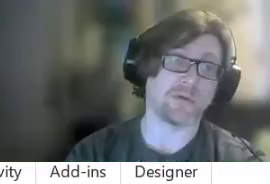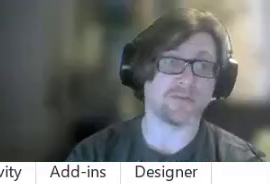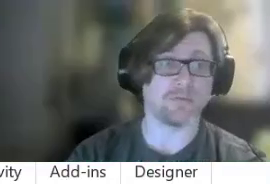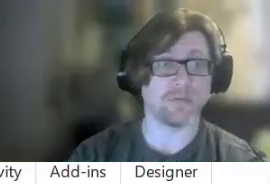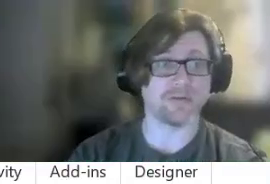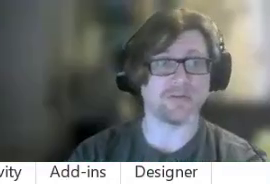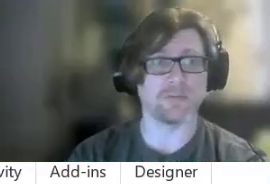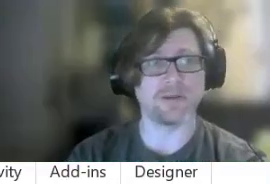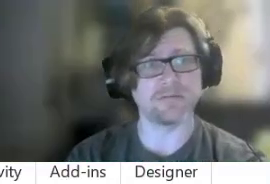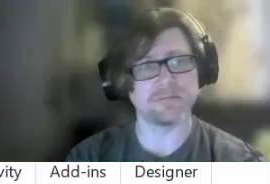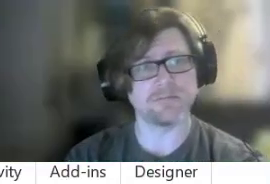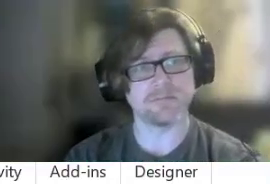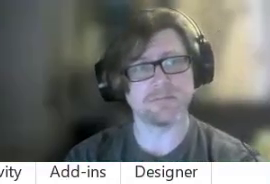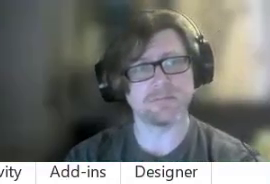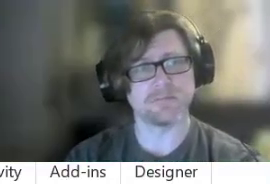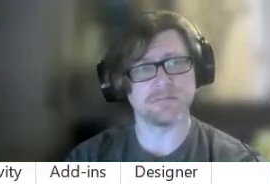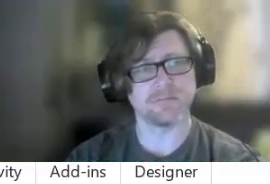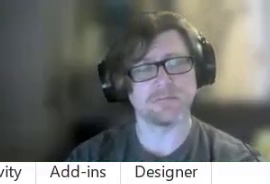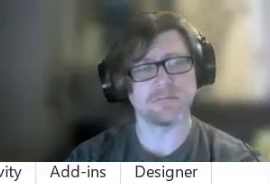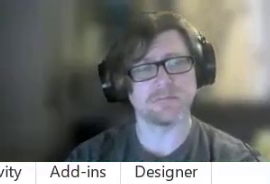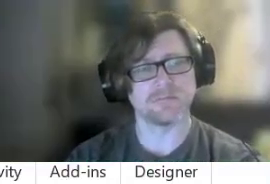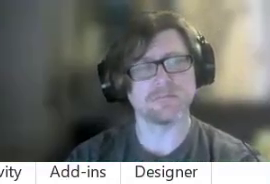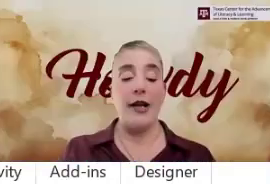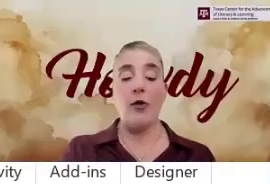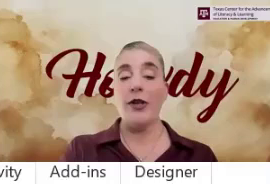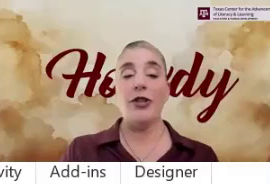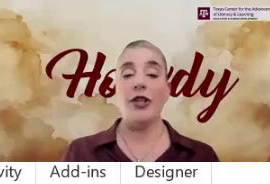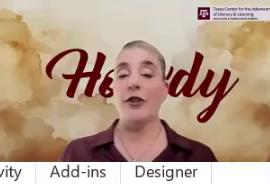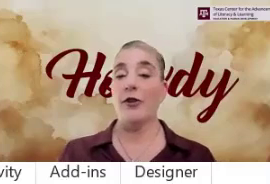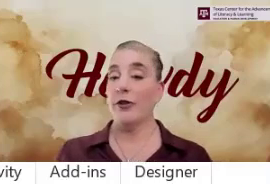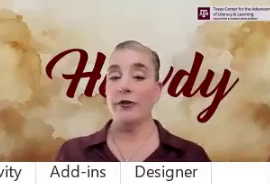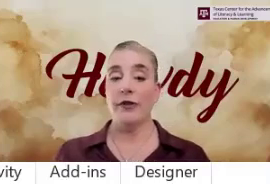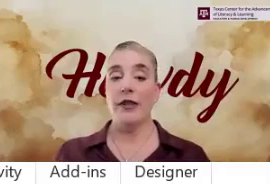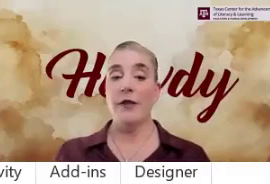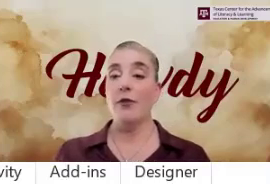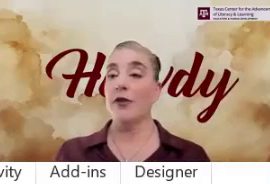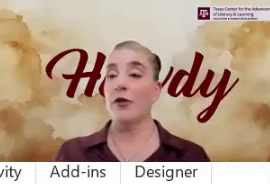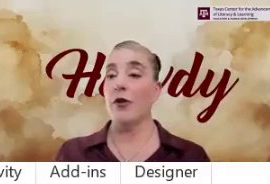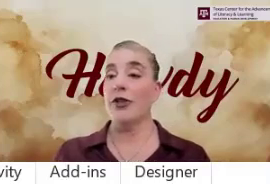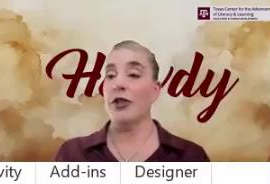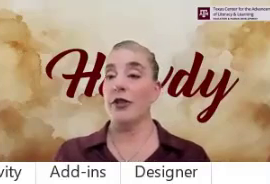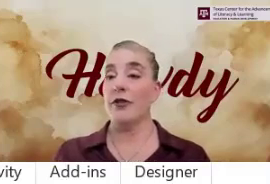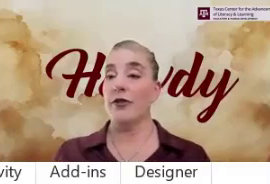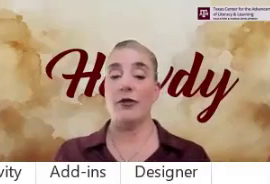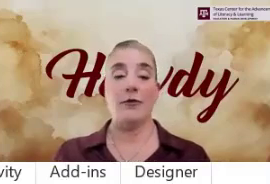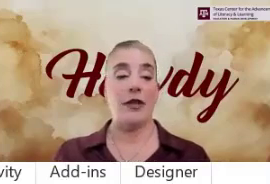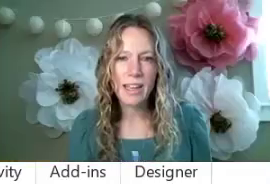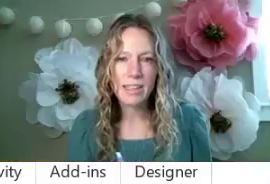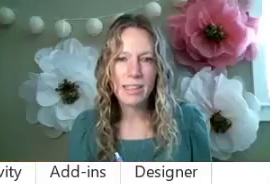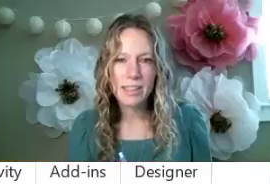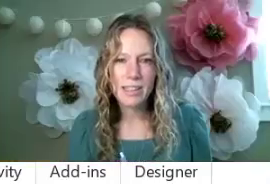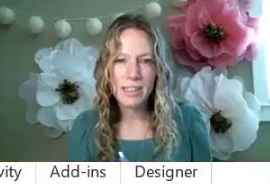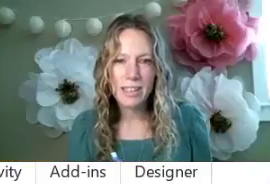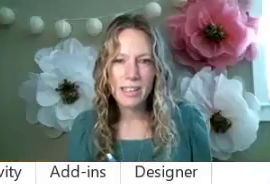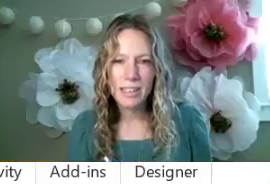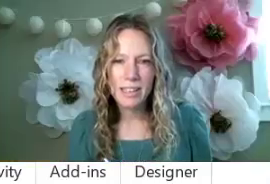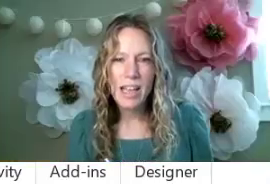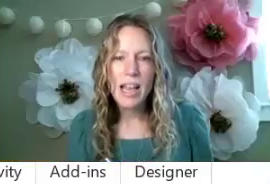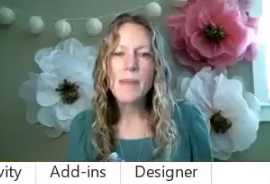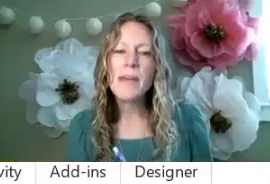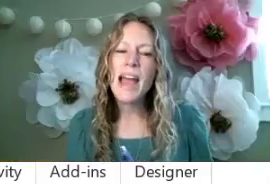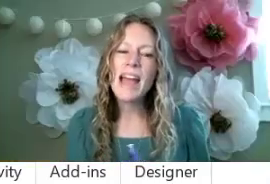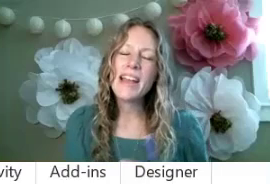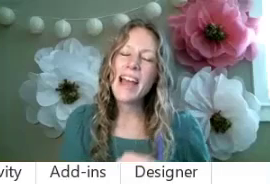know. I mean, that would make sense to me. So you put a question or just one. Put the question or something. Yeah.